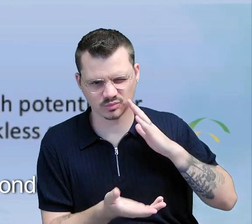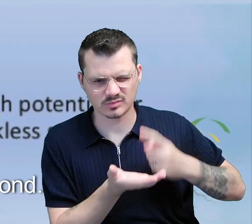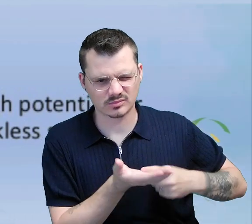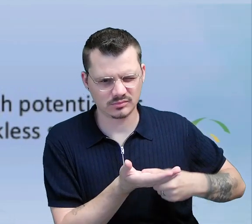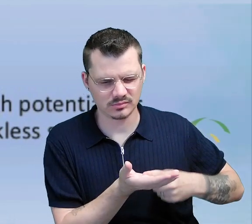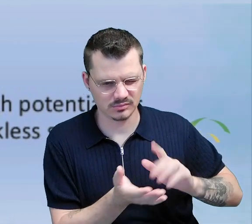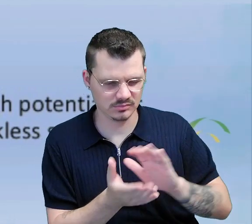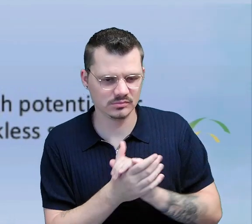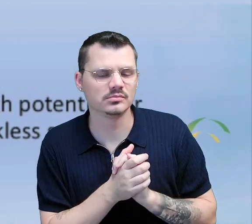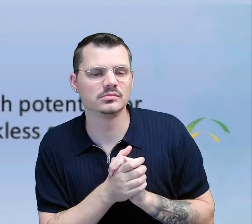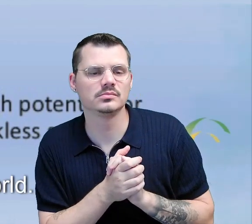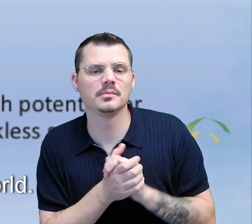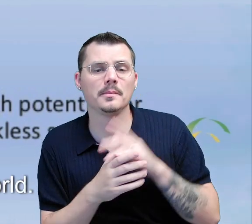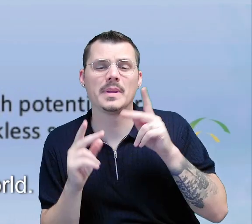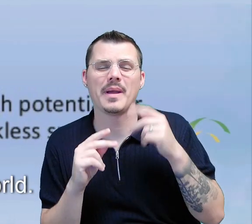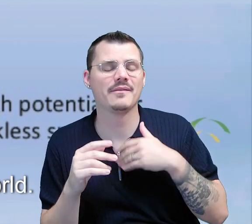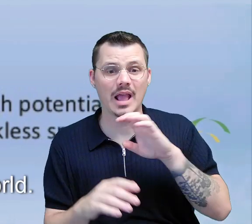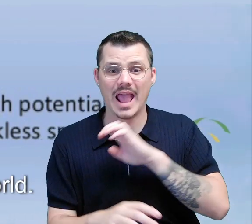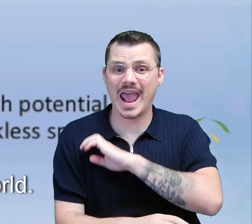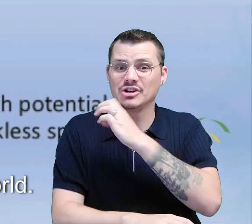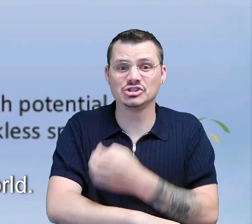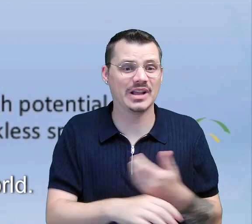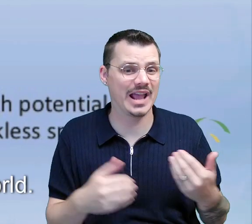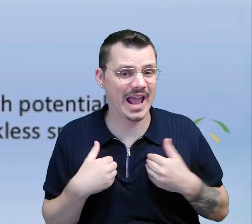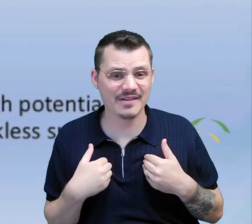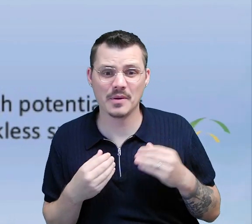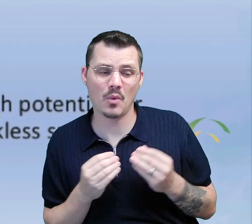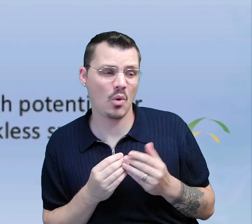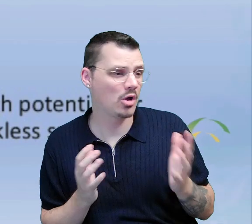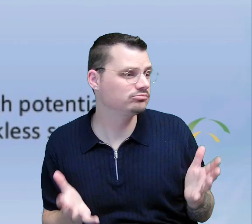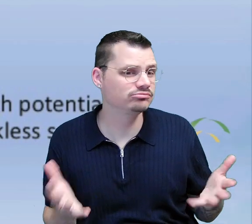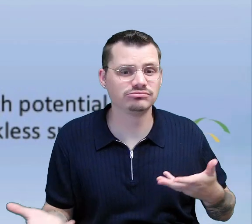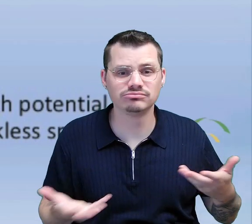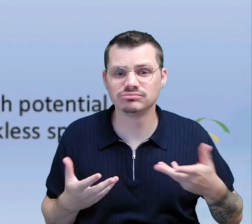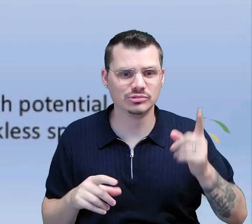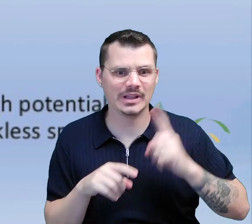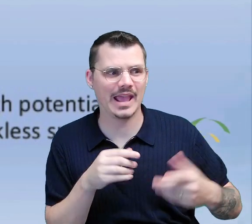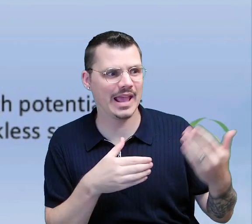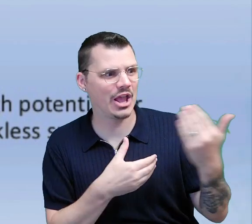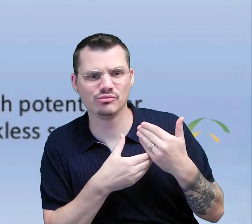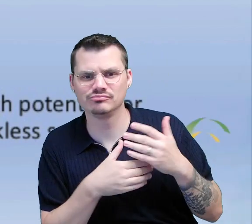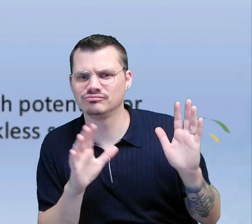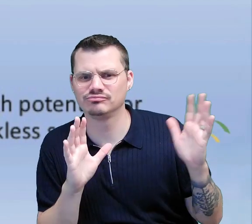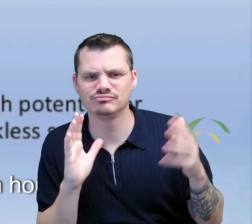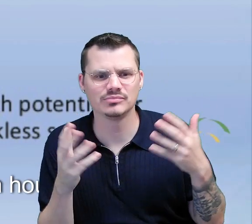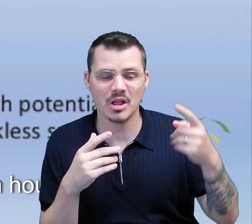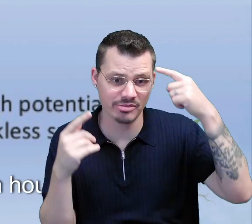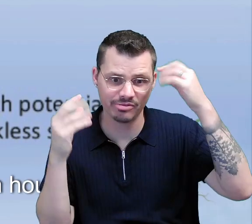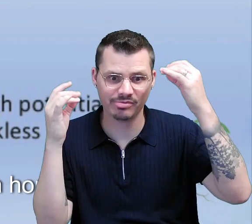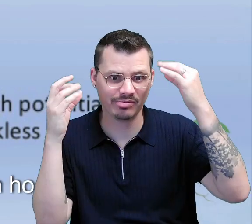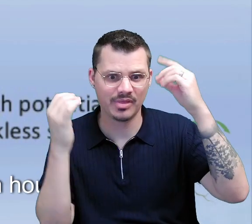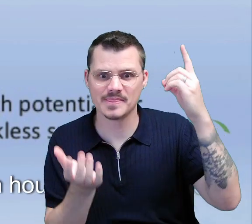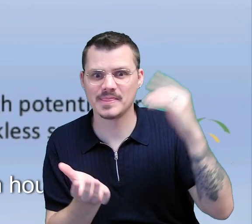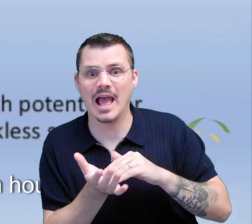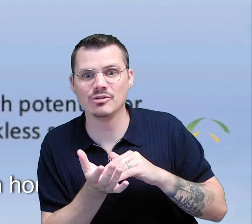in a second. People have all the energy in the world, they're more talkative, you can't interrupt, their thoughts